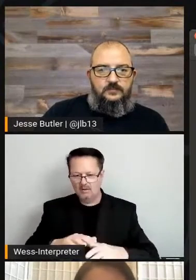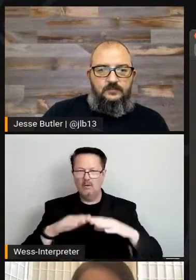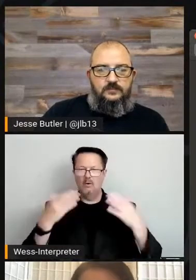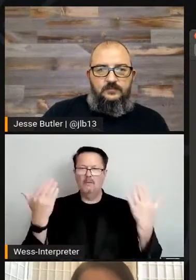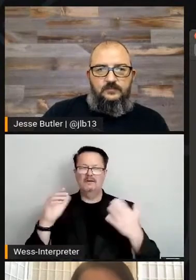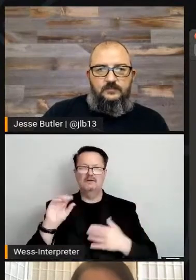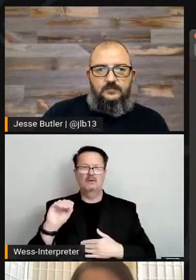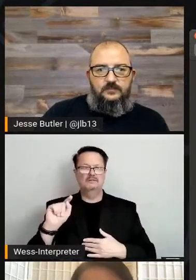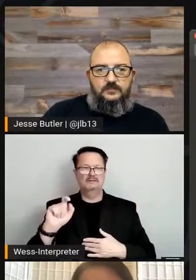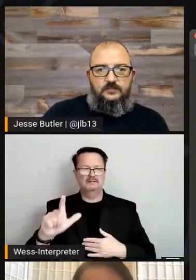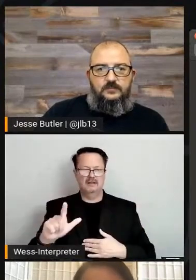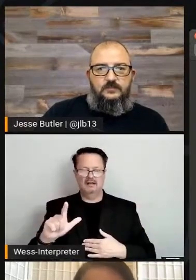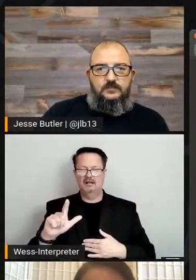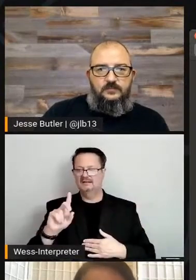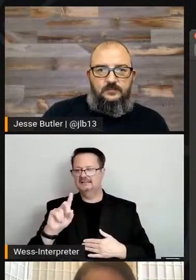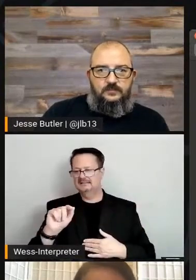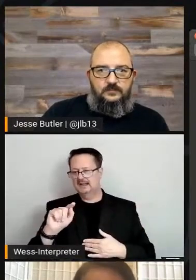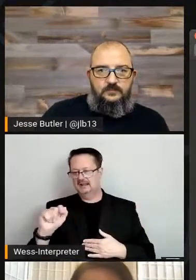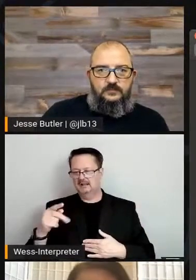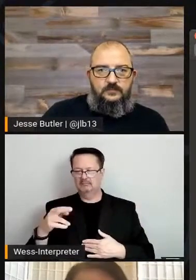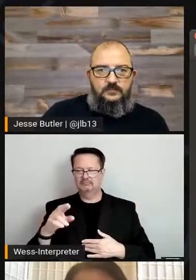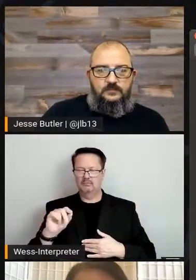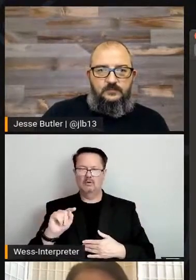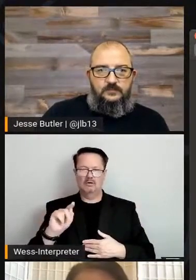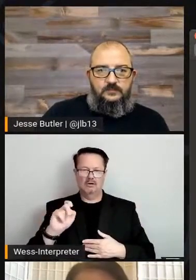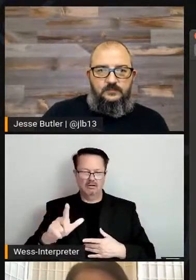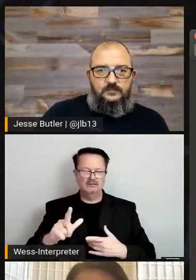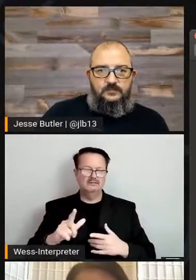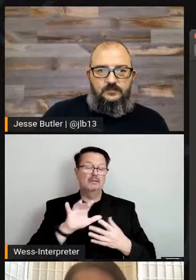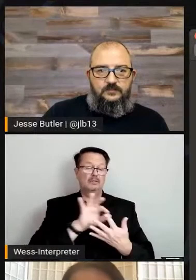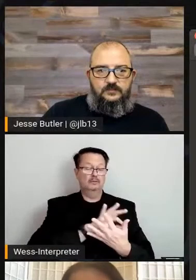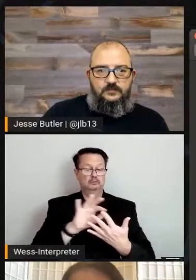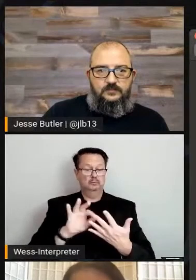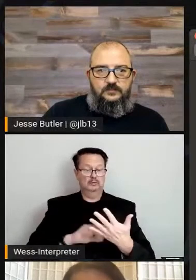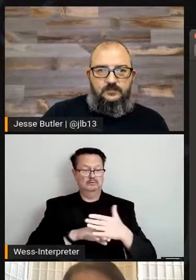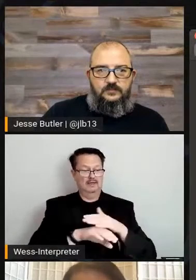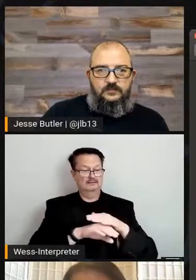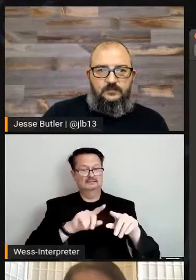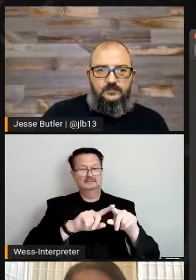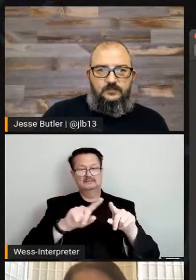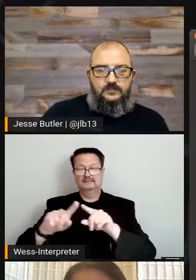the choice of being able to access different sources, whether that's,